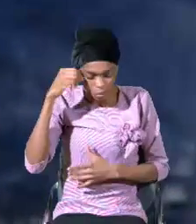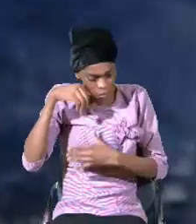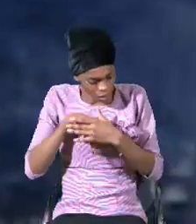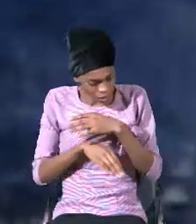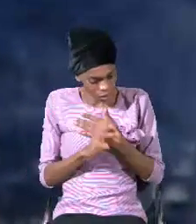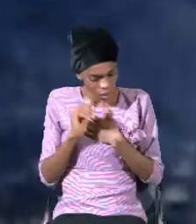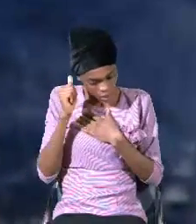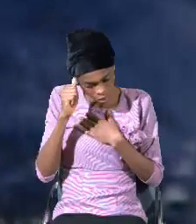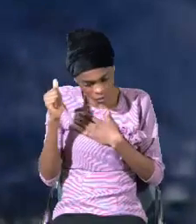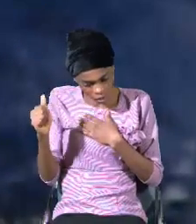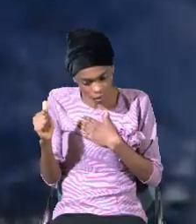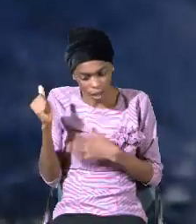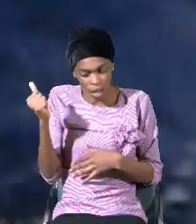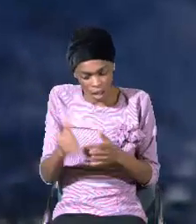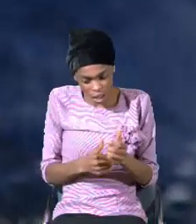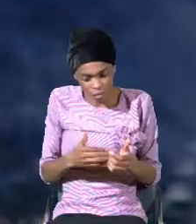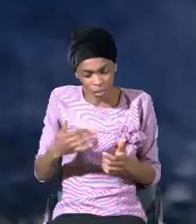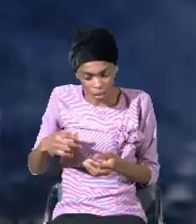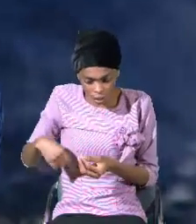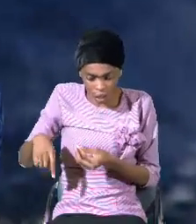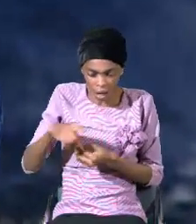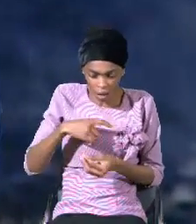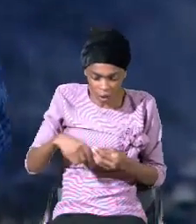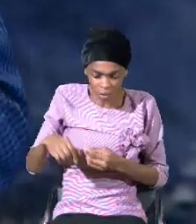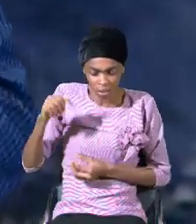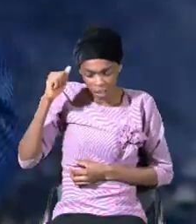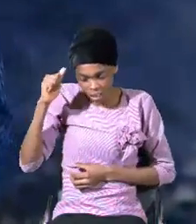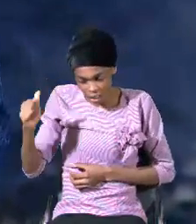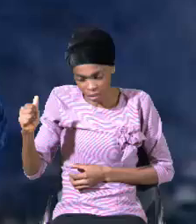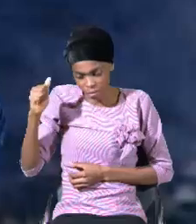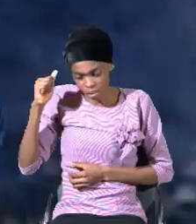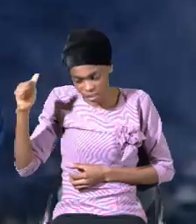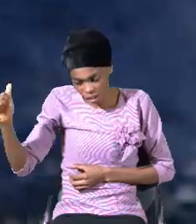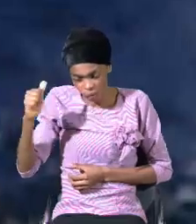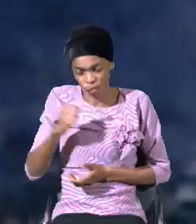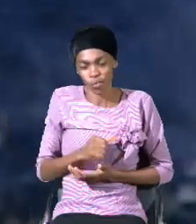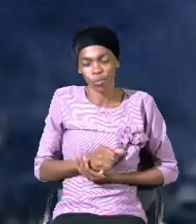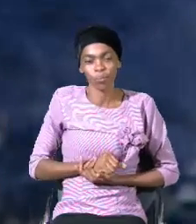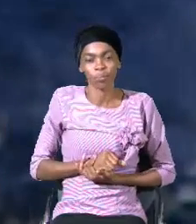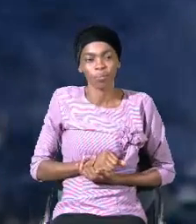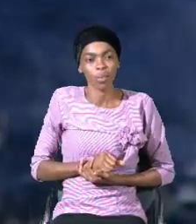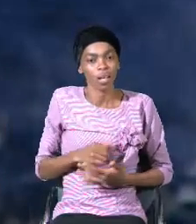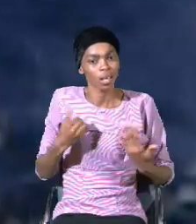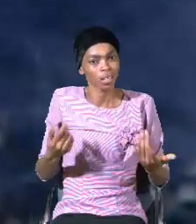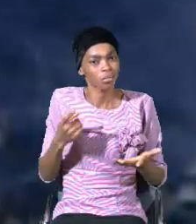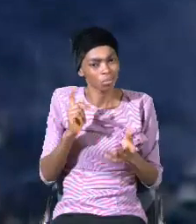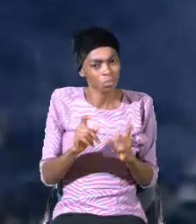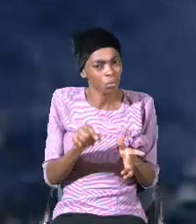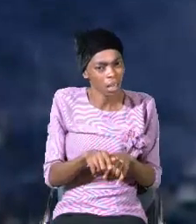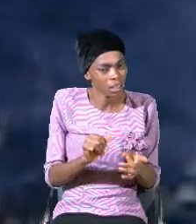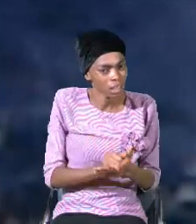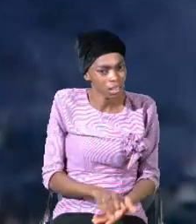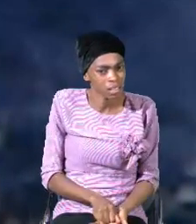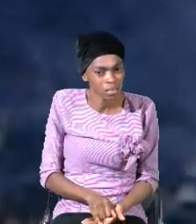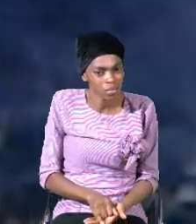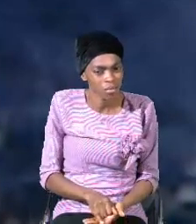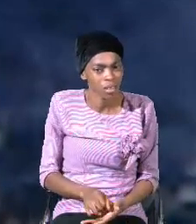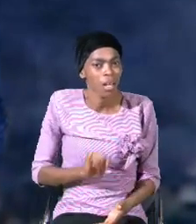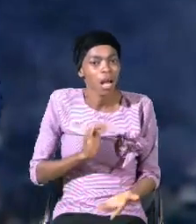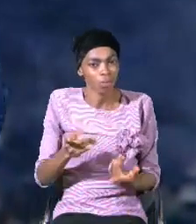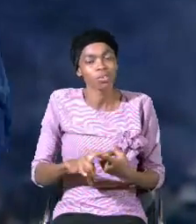himself. Everything revolved around himself. You know, people like that. I want to be